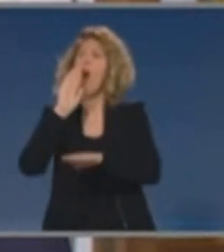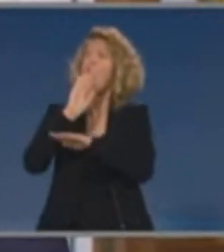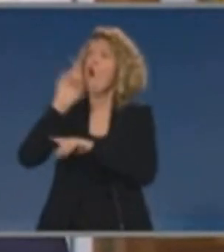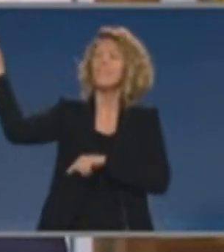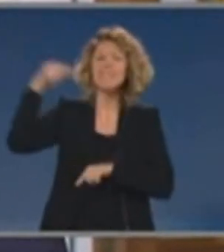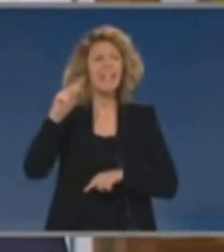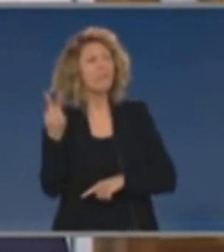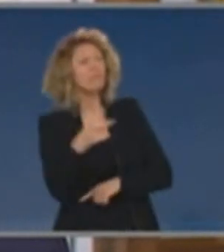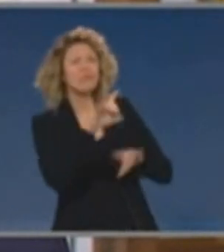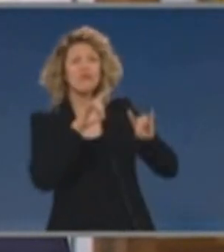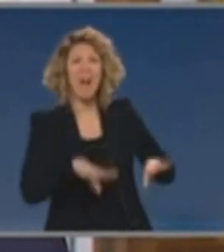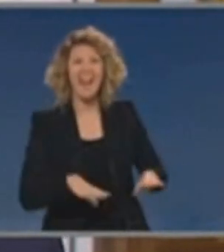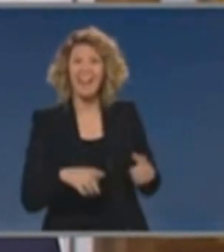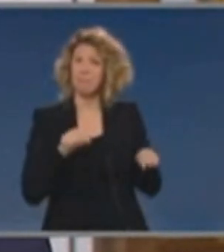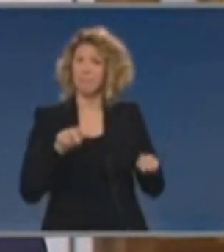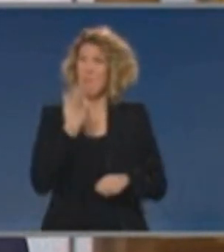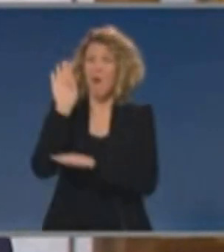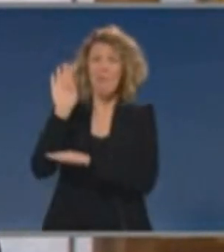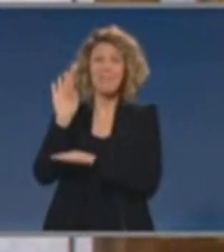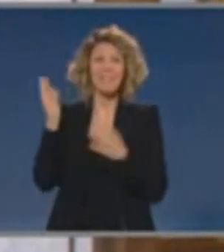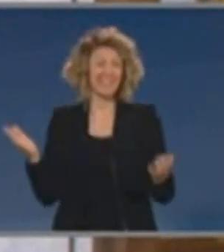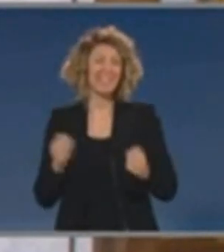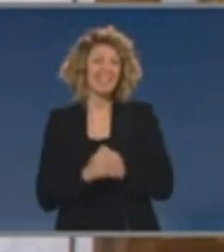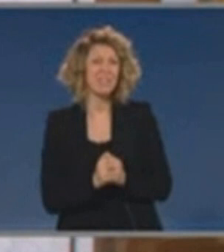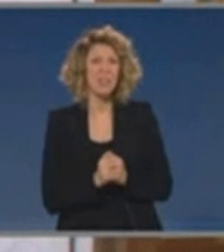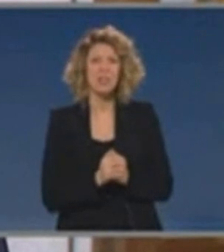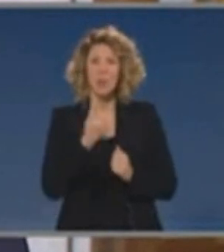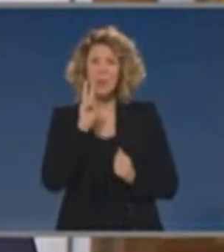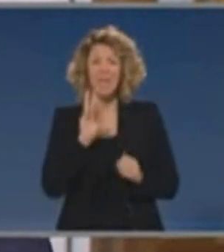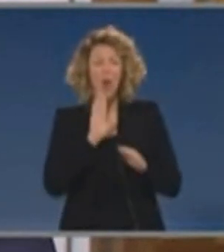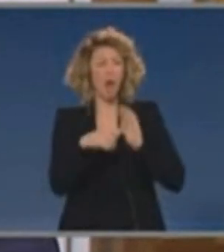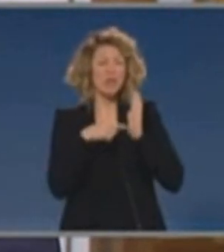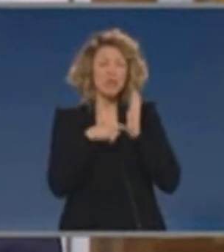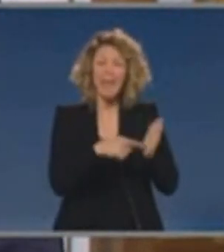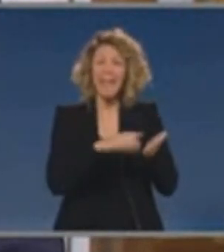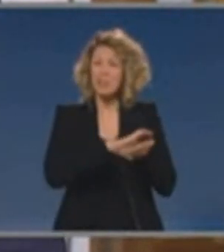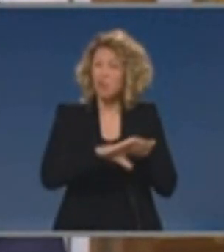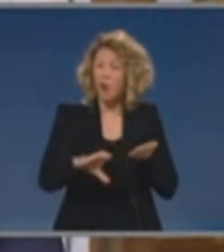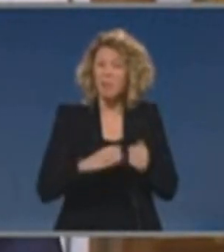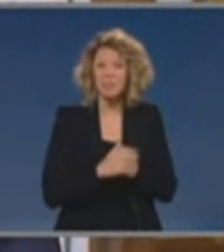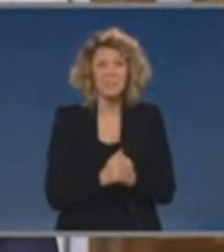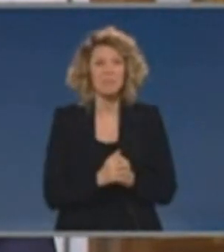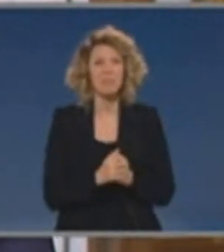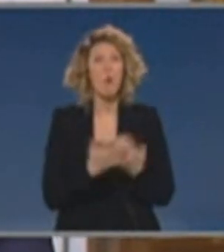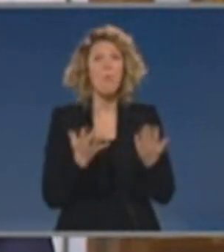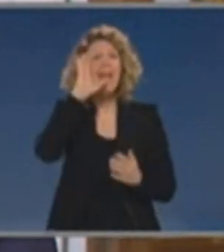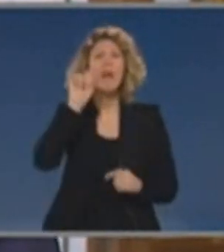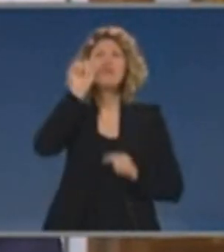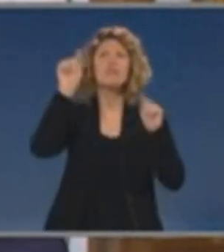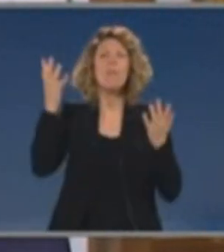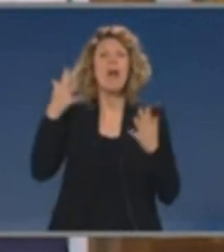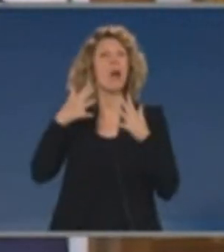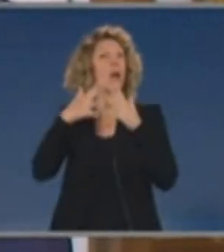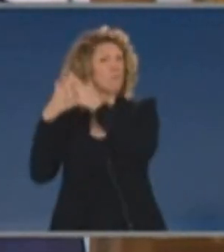nearly $4 trillion of foreign investment in our country, more than 20% comes from the United